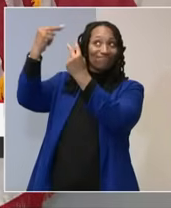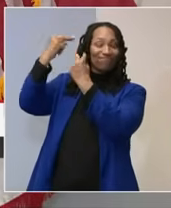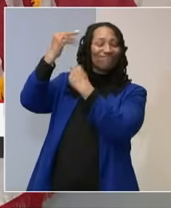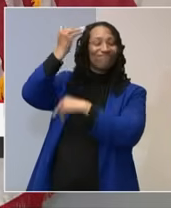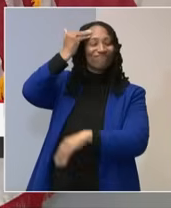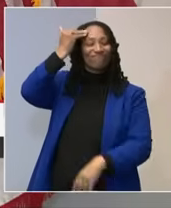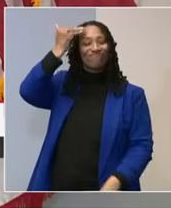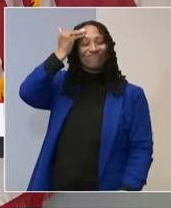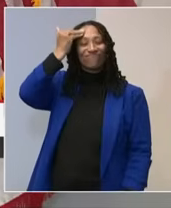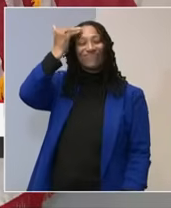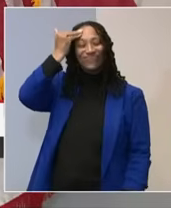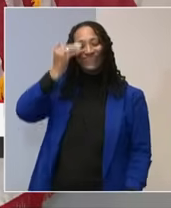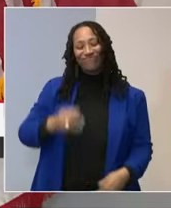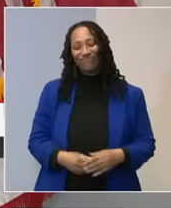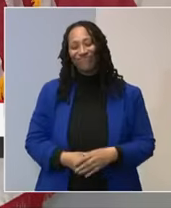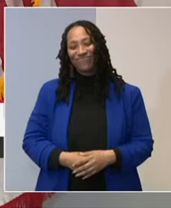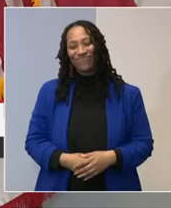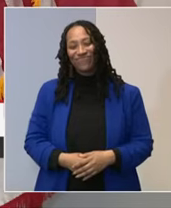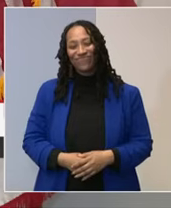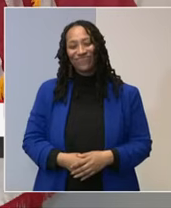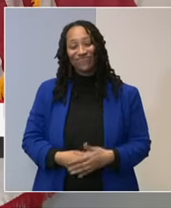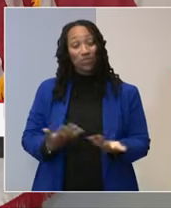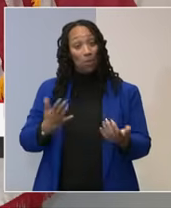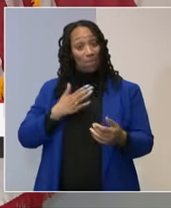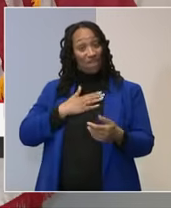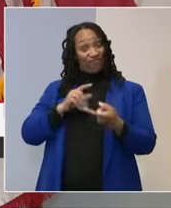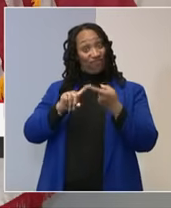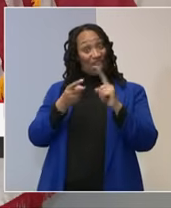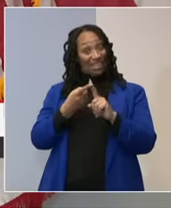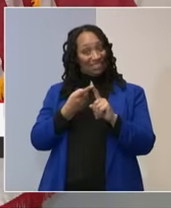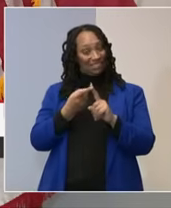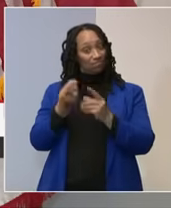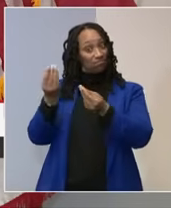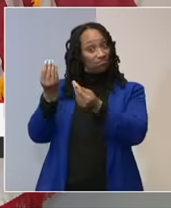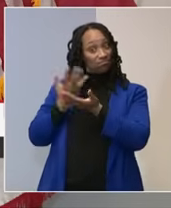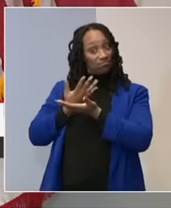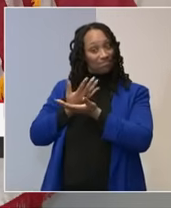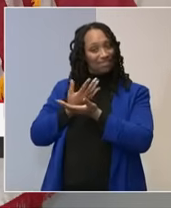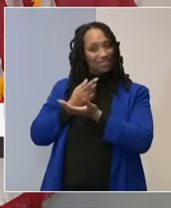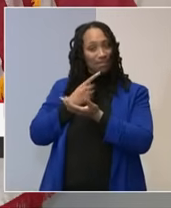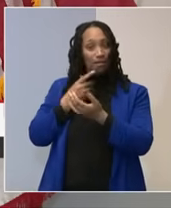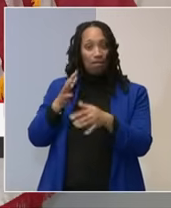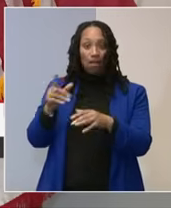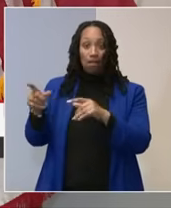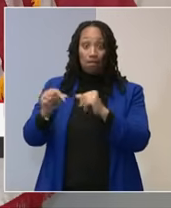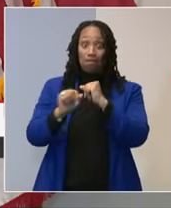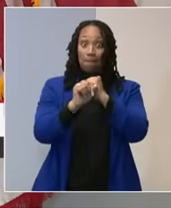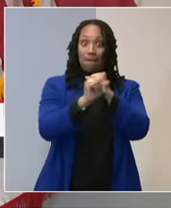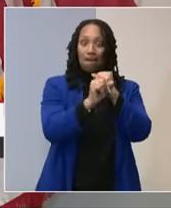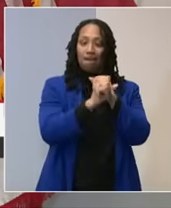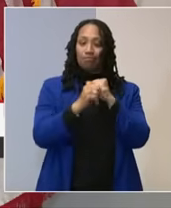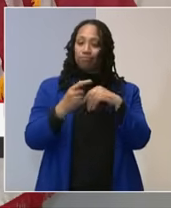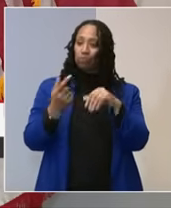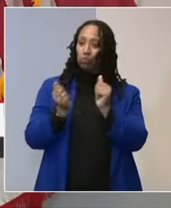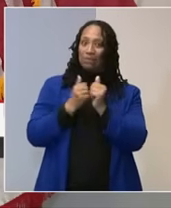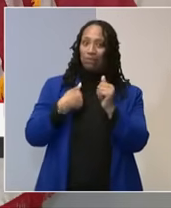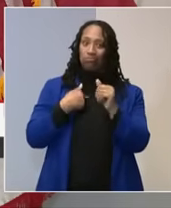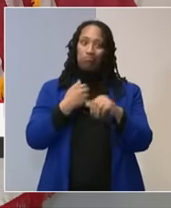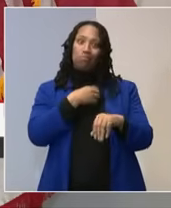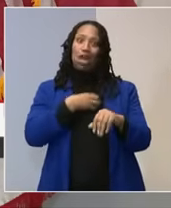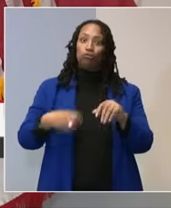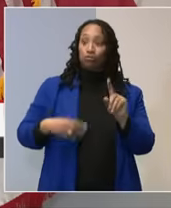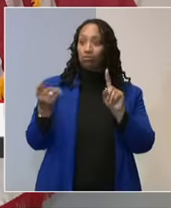me, somebody who worked for me on my first campaign and was out knocking on doors one day, and I was joining later, so he had been out before